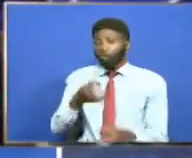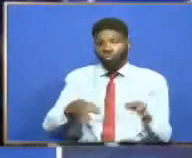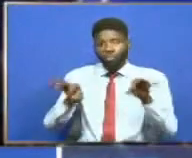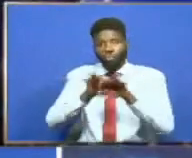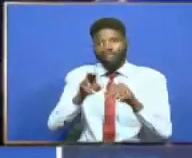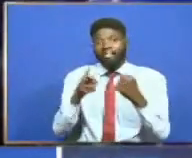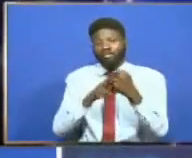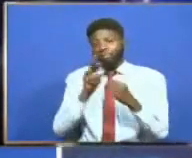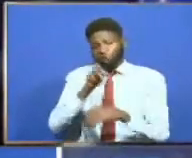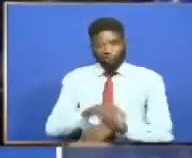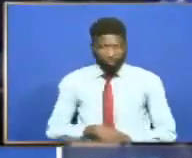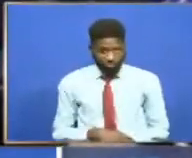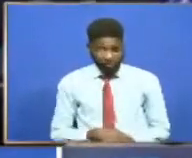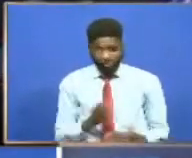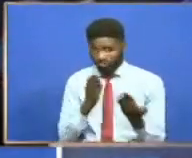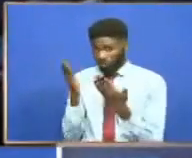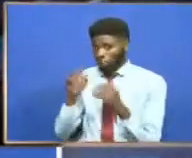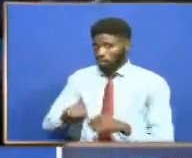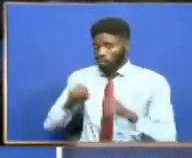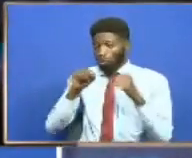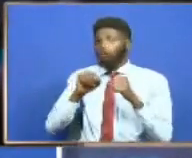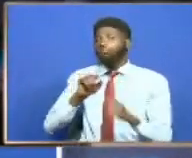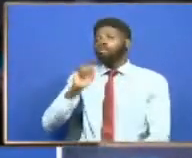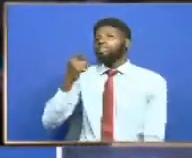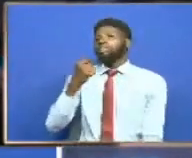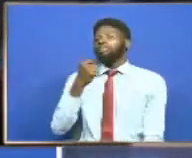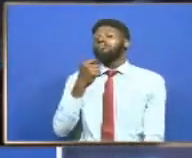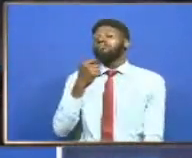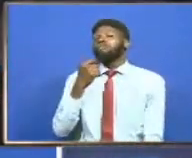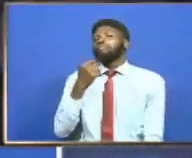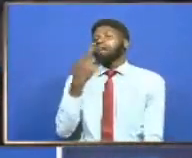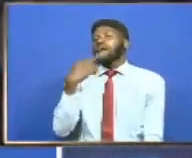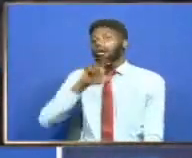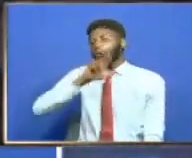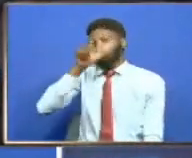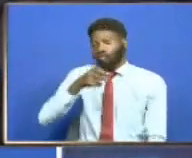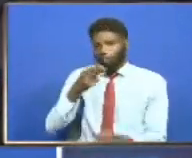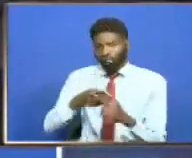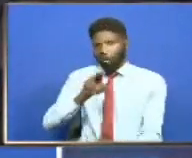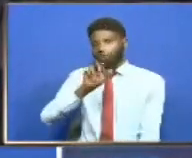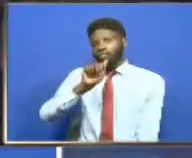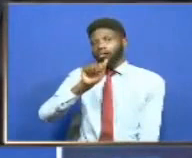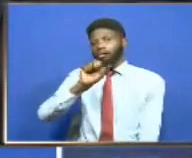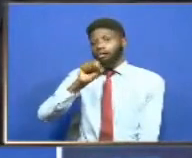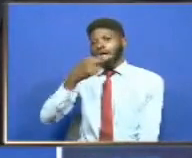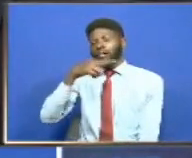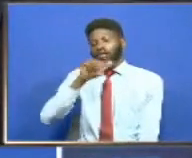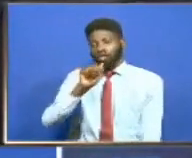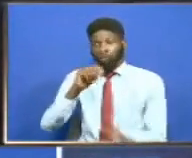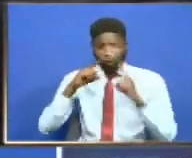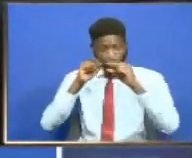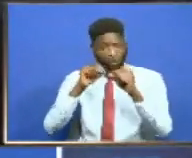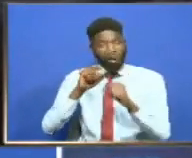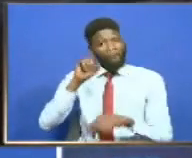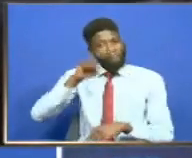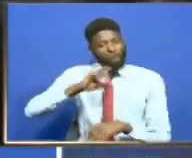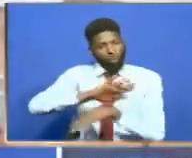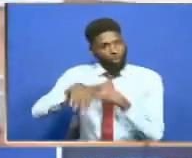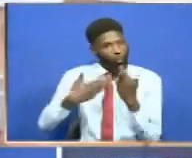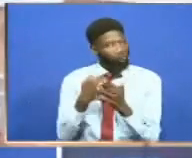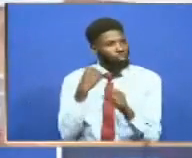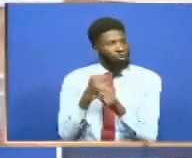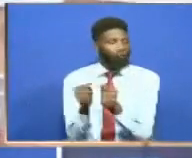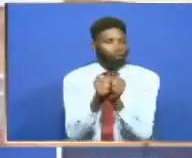General Dr. Asha Mohammed underscored the need for concerted efforts in ensuring that all schools are safe for in-person